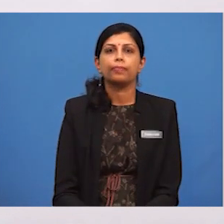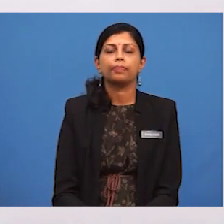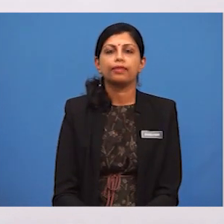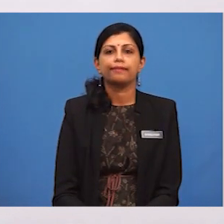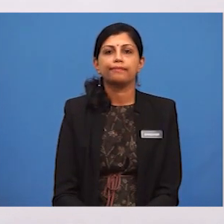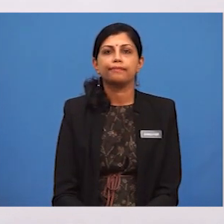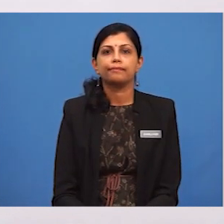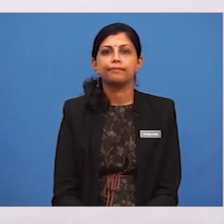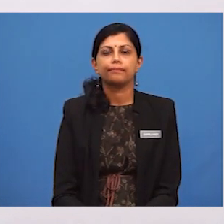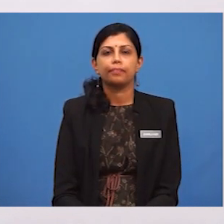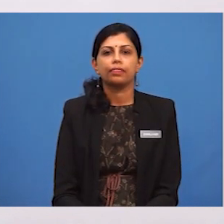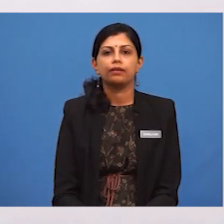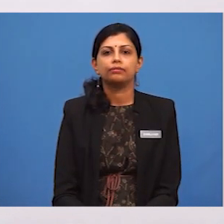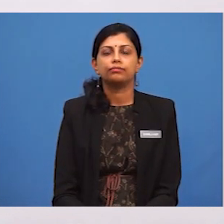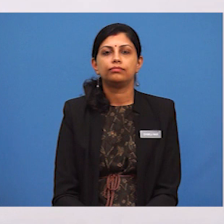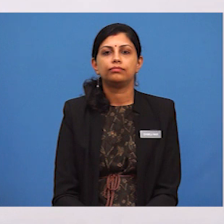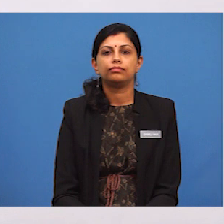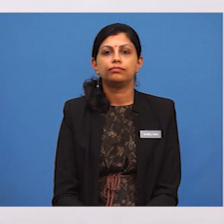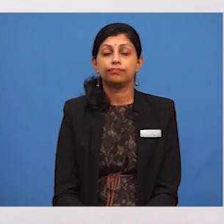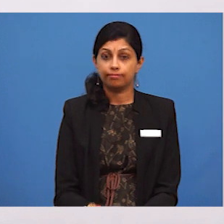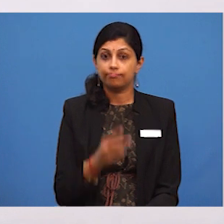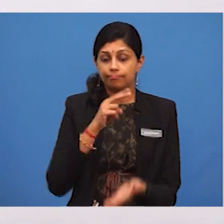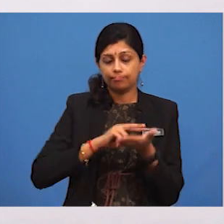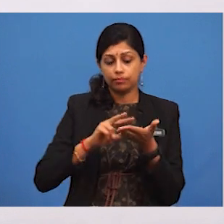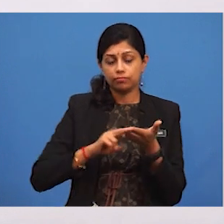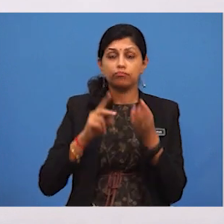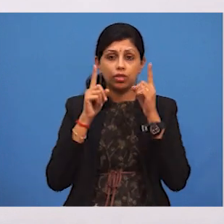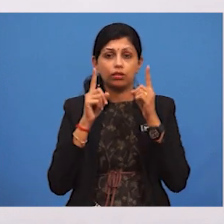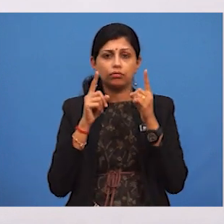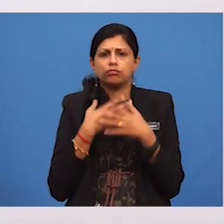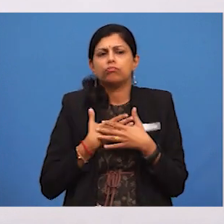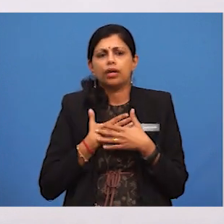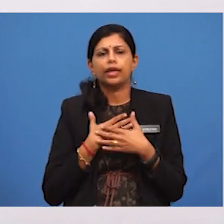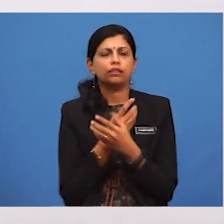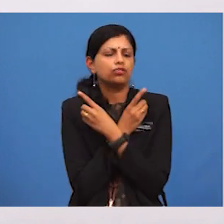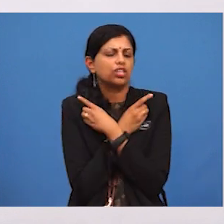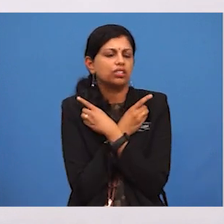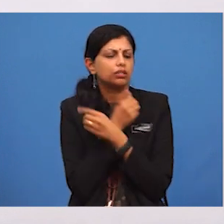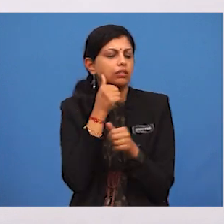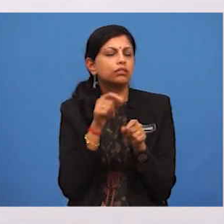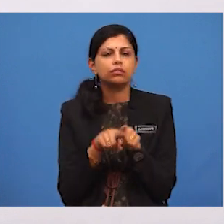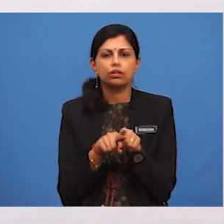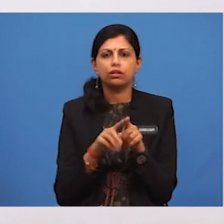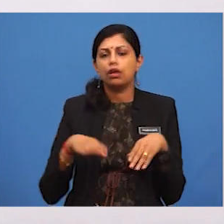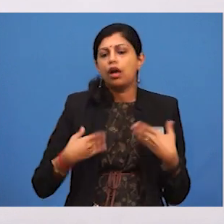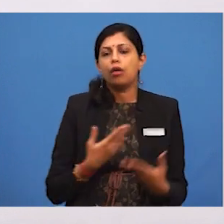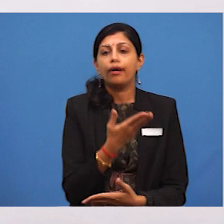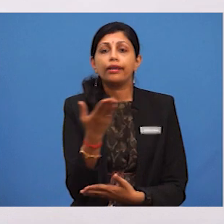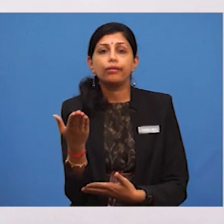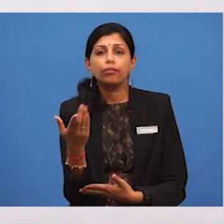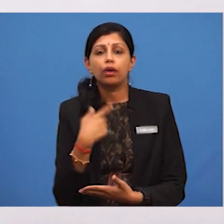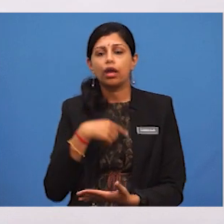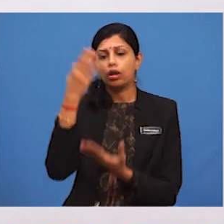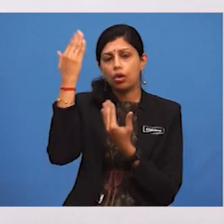For instance, my dear sister Bella. That's simple, right? How have you been? I do hope that